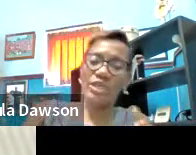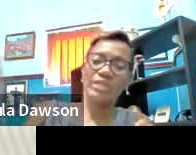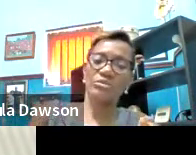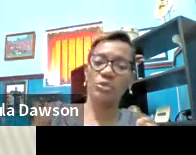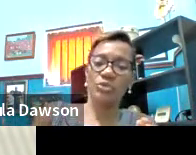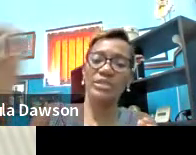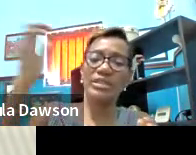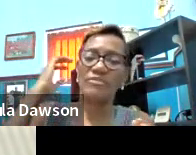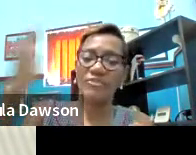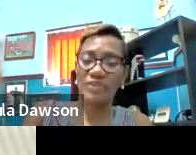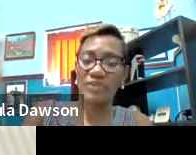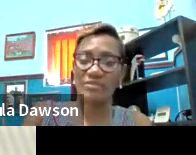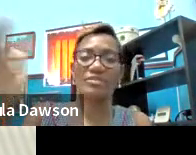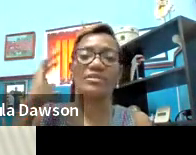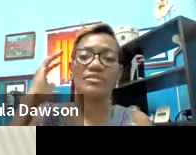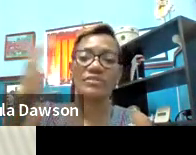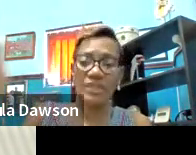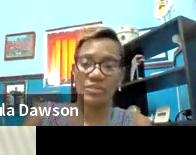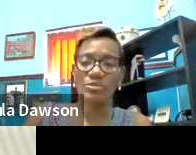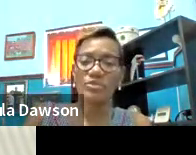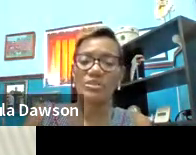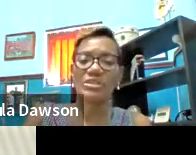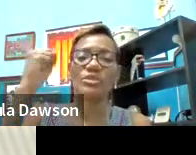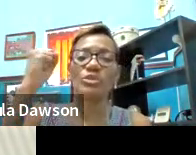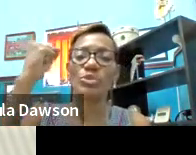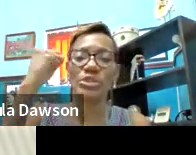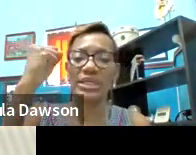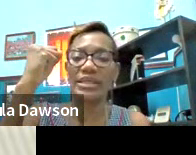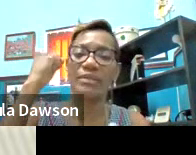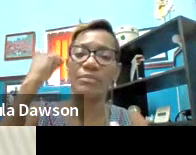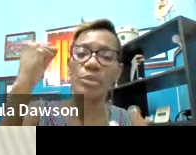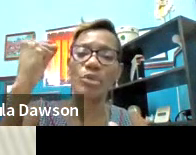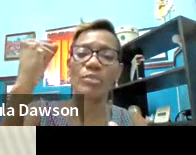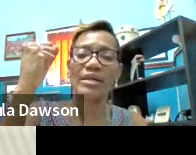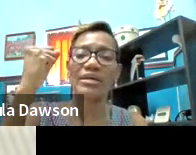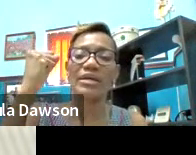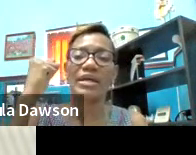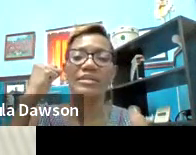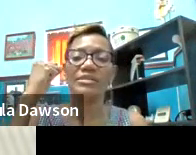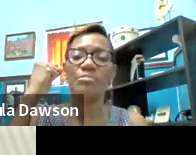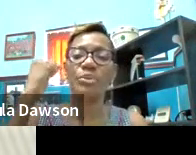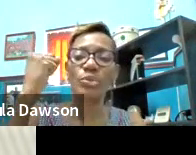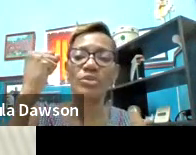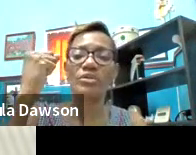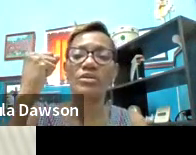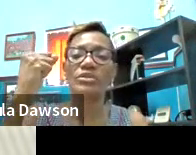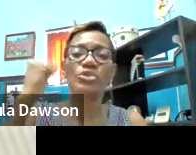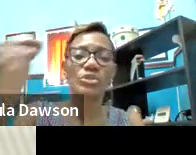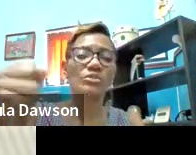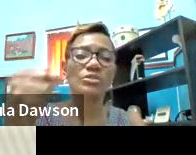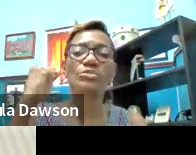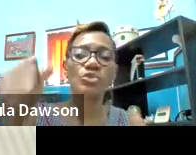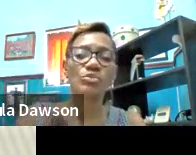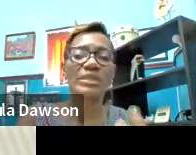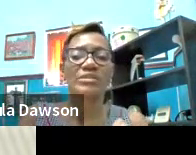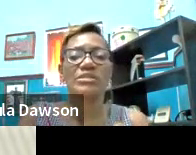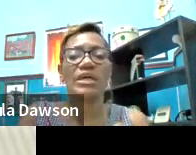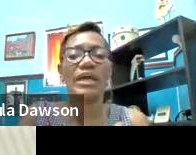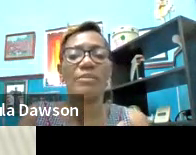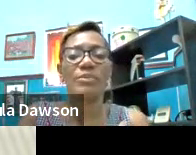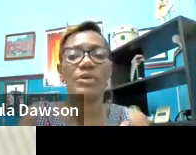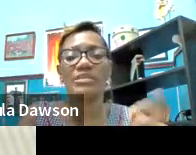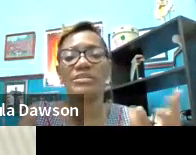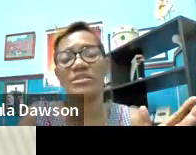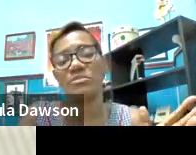seen when you try to move the limb fast. The faster you move the limb, the more you get that pull back. And it's a pull to movement.